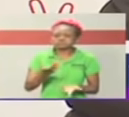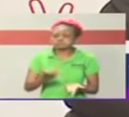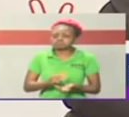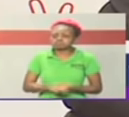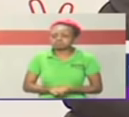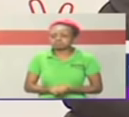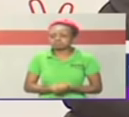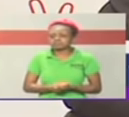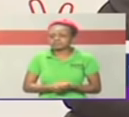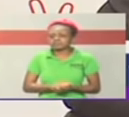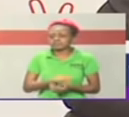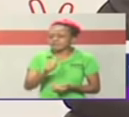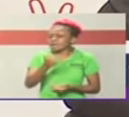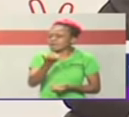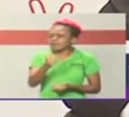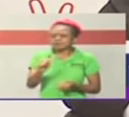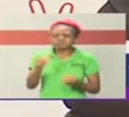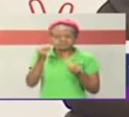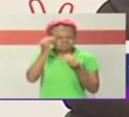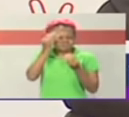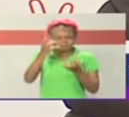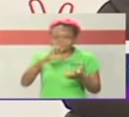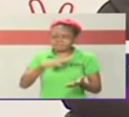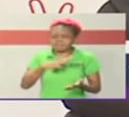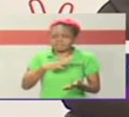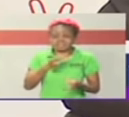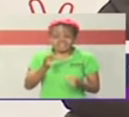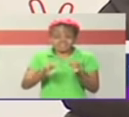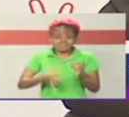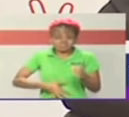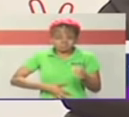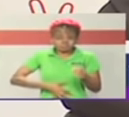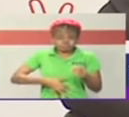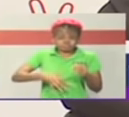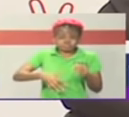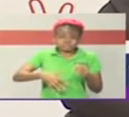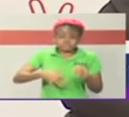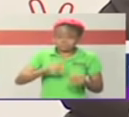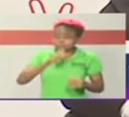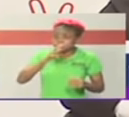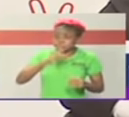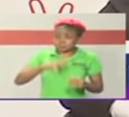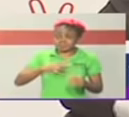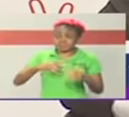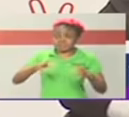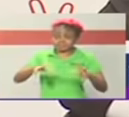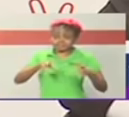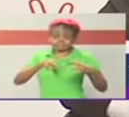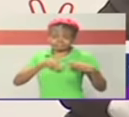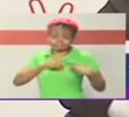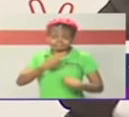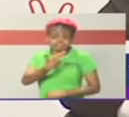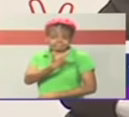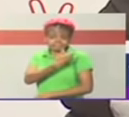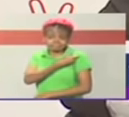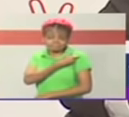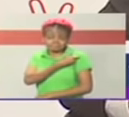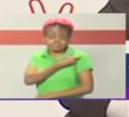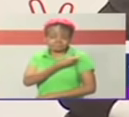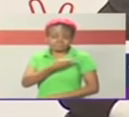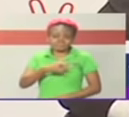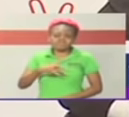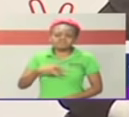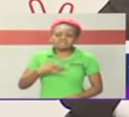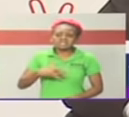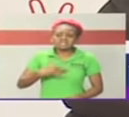information I might be able to add. For pregnant women, if you receive the vaccine and you experience any of those